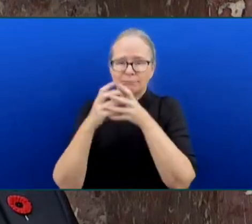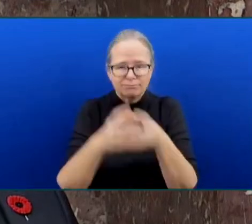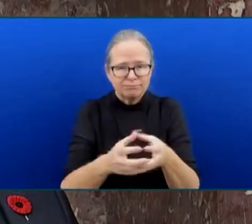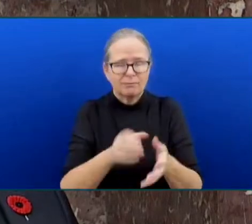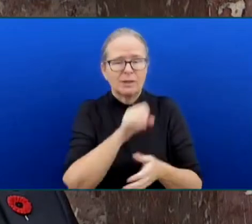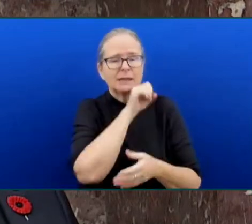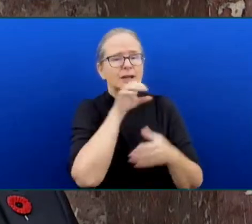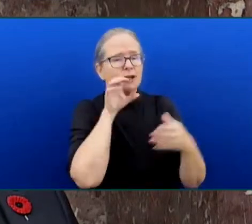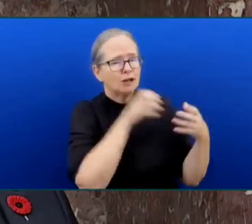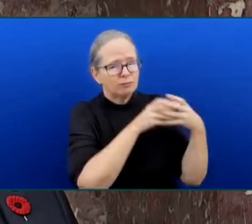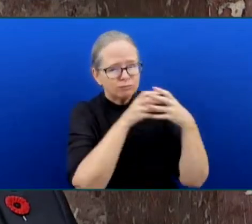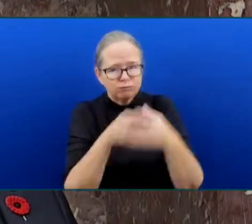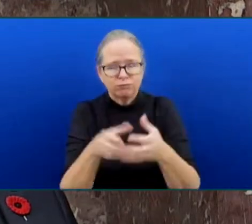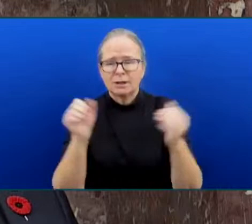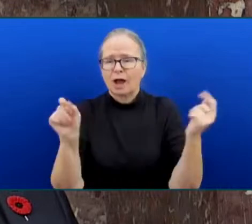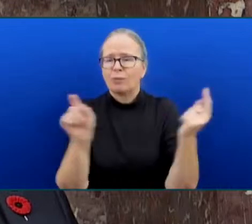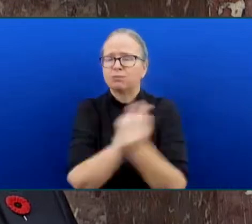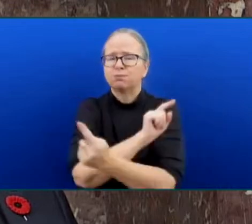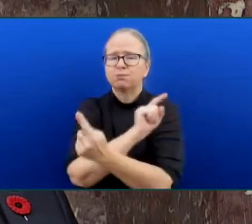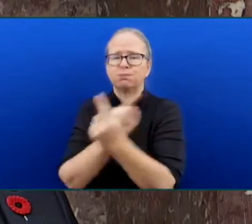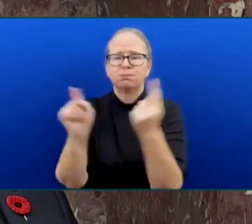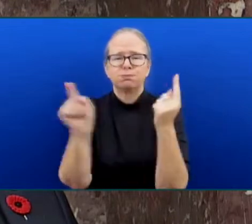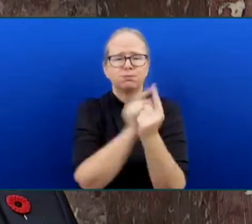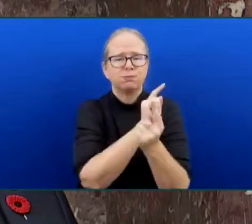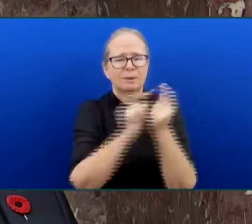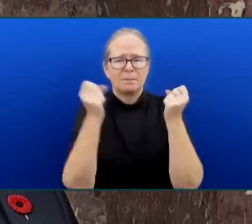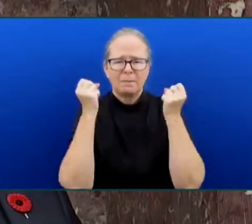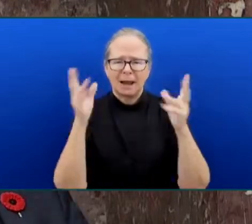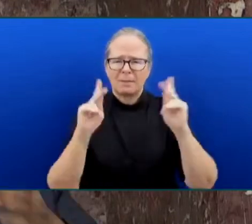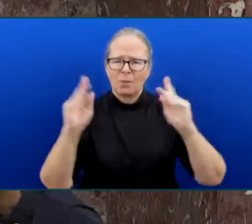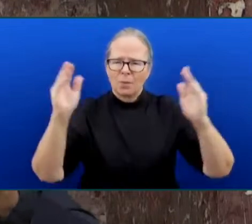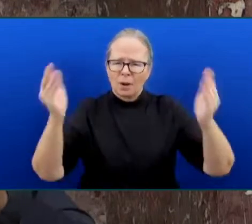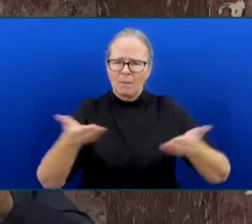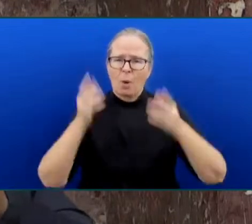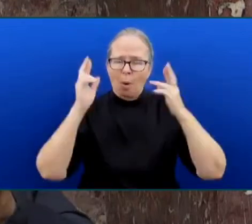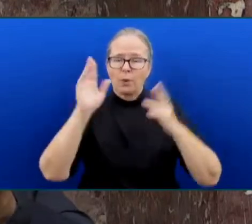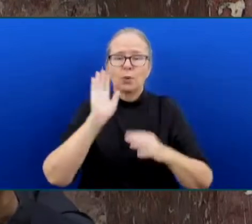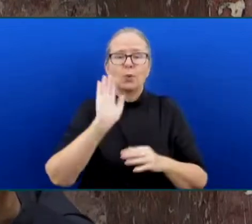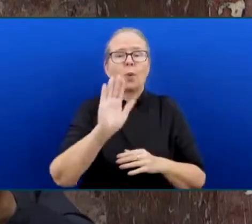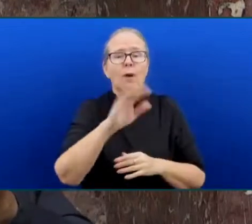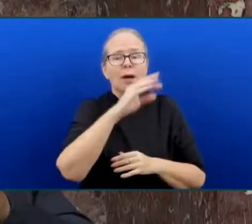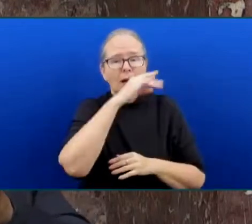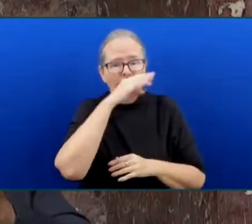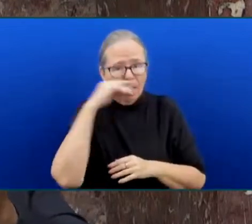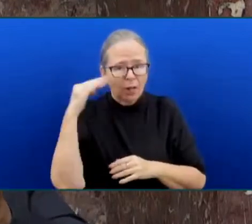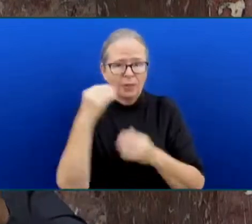always. Have a safe and happy Halloween. Thank you, Mr. Speaker.